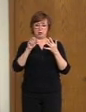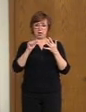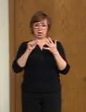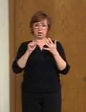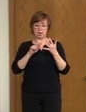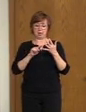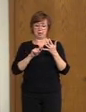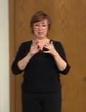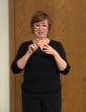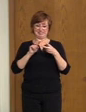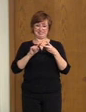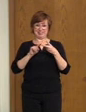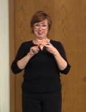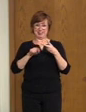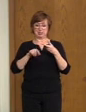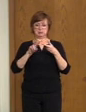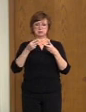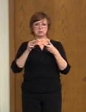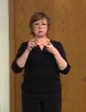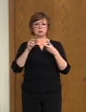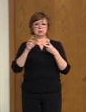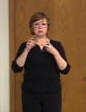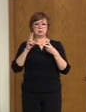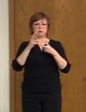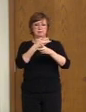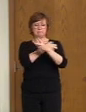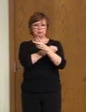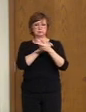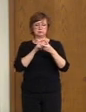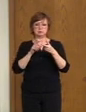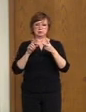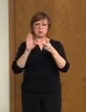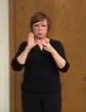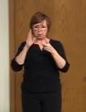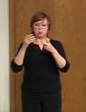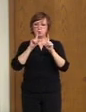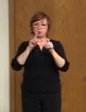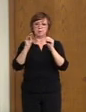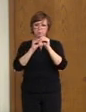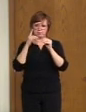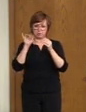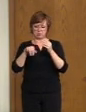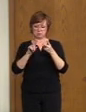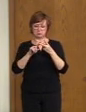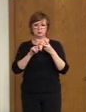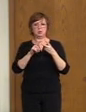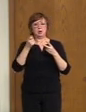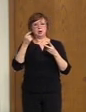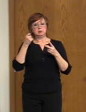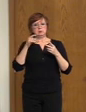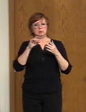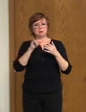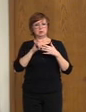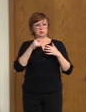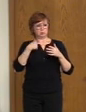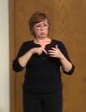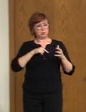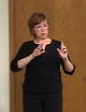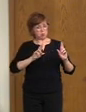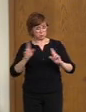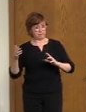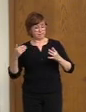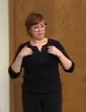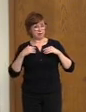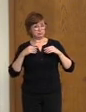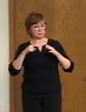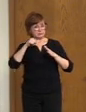important components of the logistics and the distribution of the vaccine, but I also want to point out that there are freezers of this nature in our province today